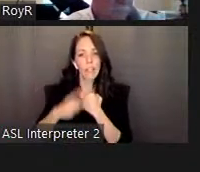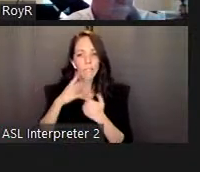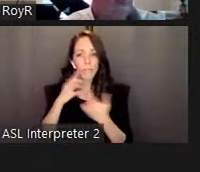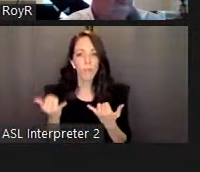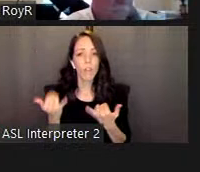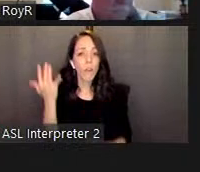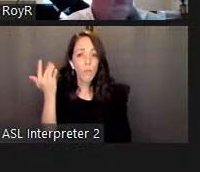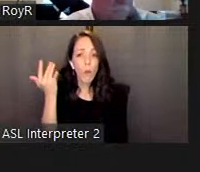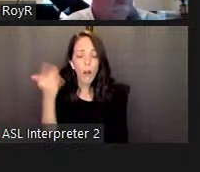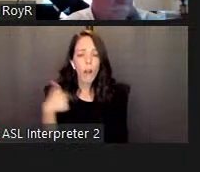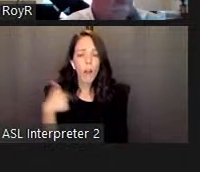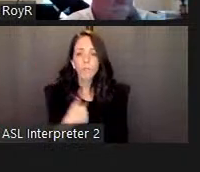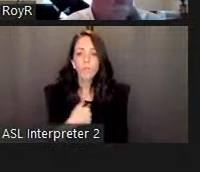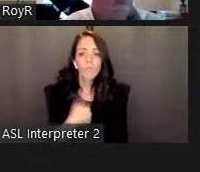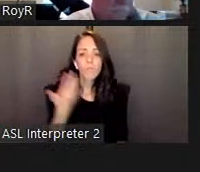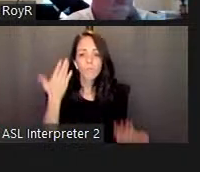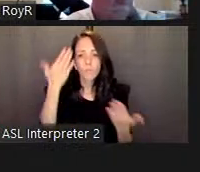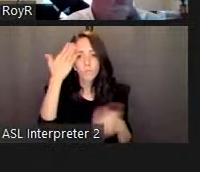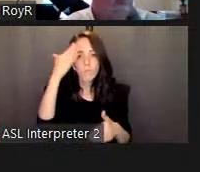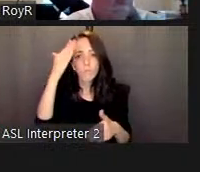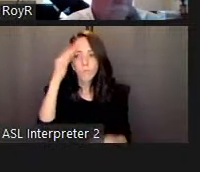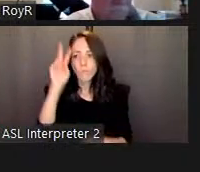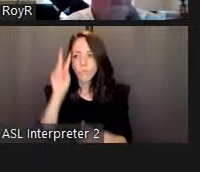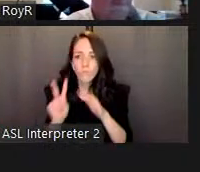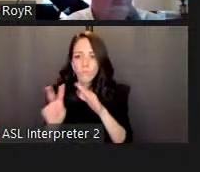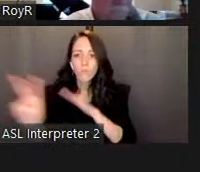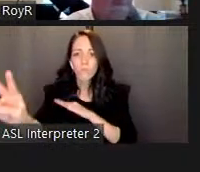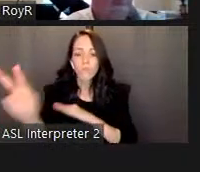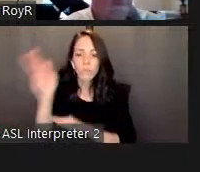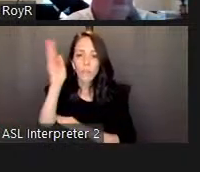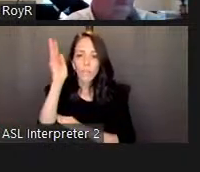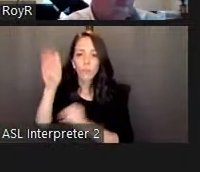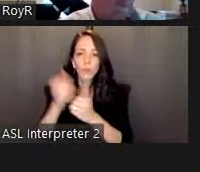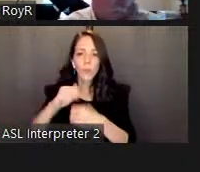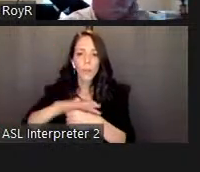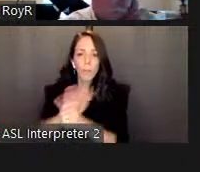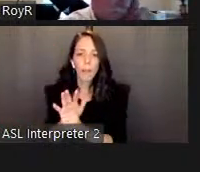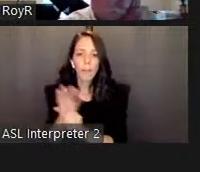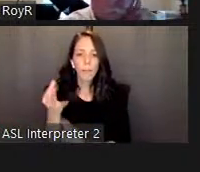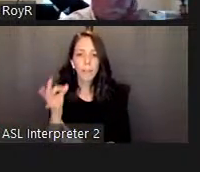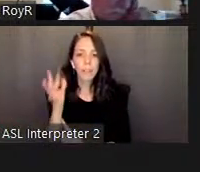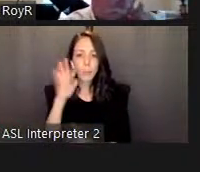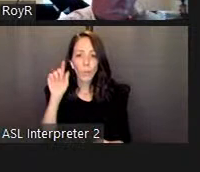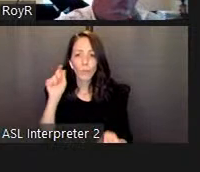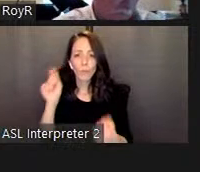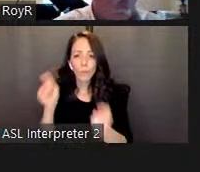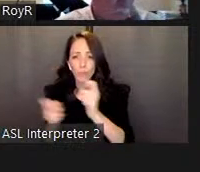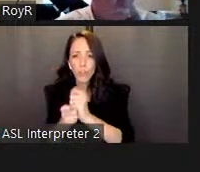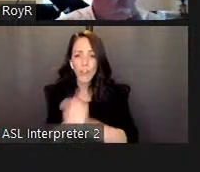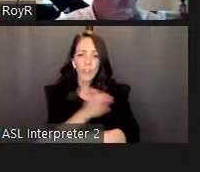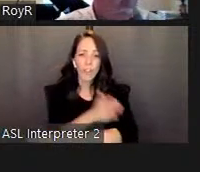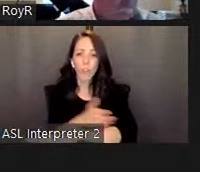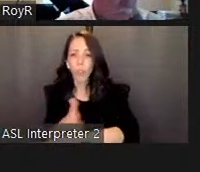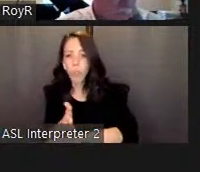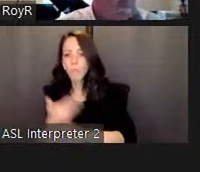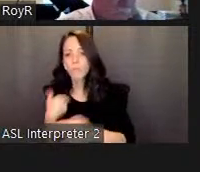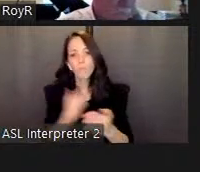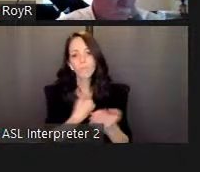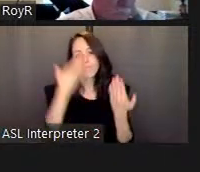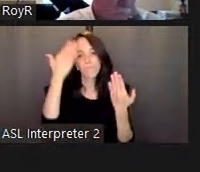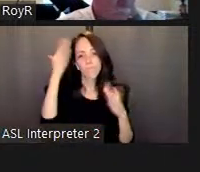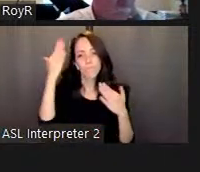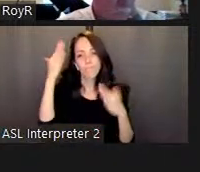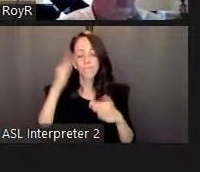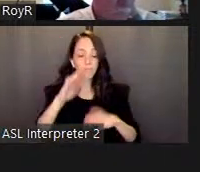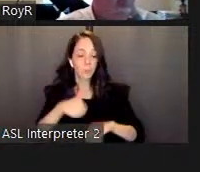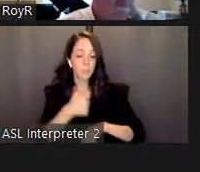do not yet know how the pandemic will continue to change. Having funding set aside allows us to